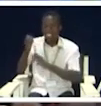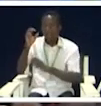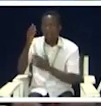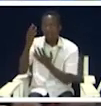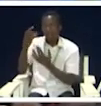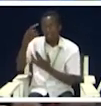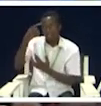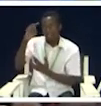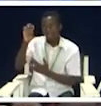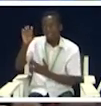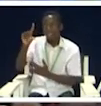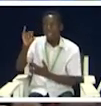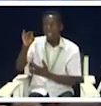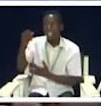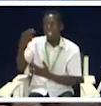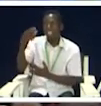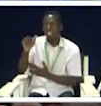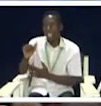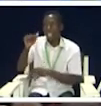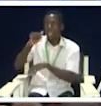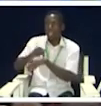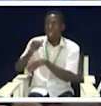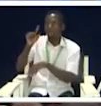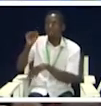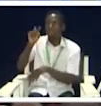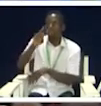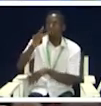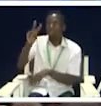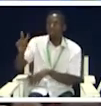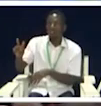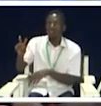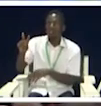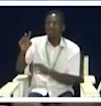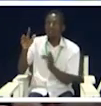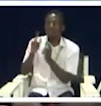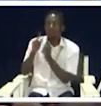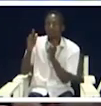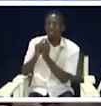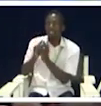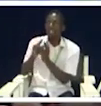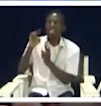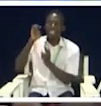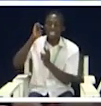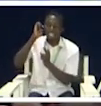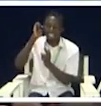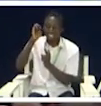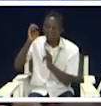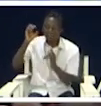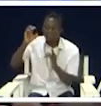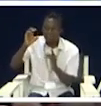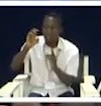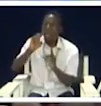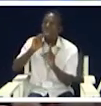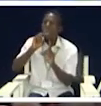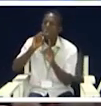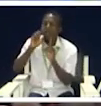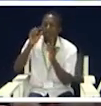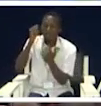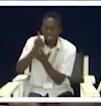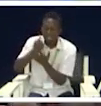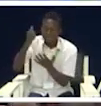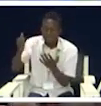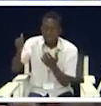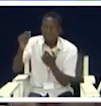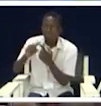during August 2022 convention, he keyed into the word of knowledge that it seems someone has come to the end of the